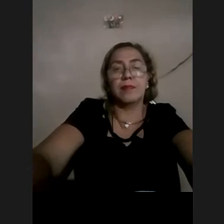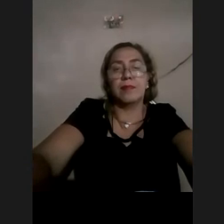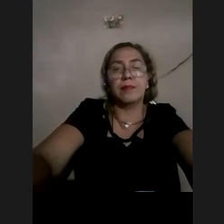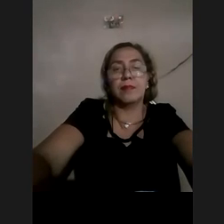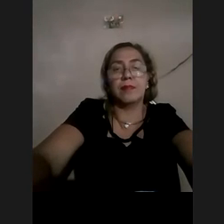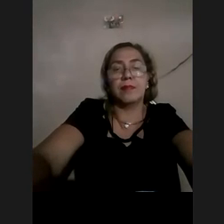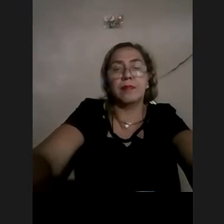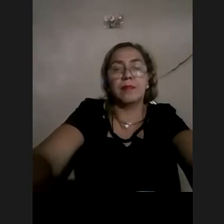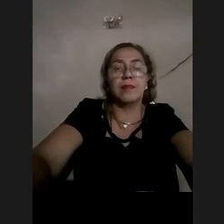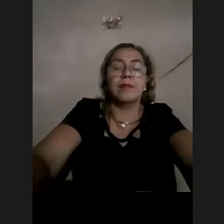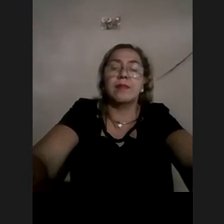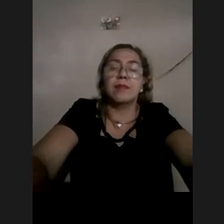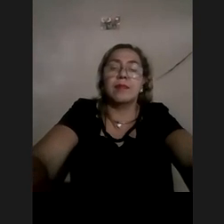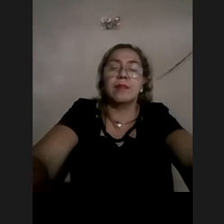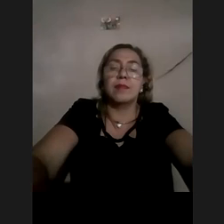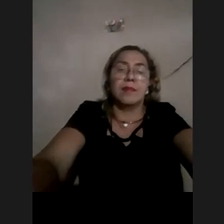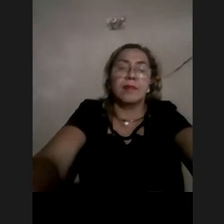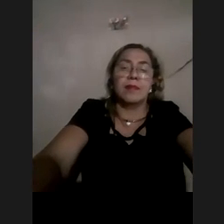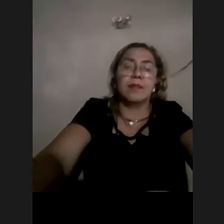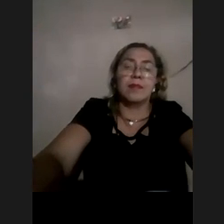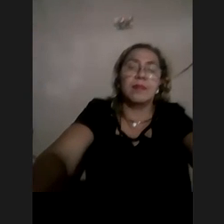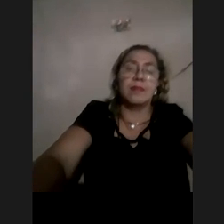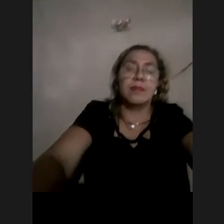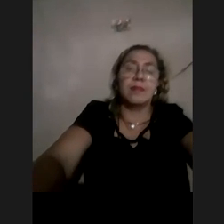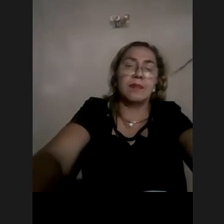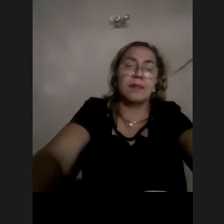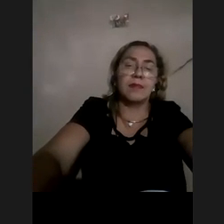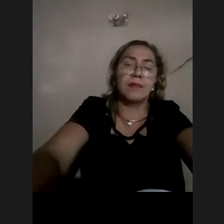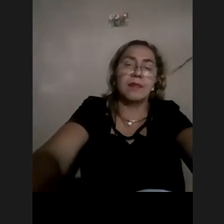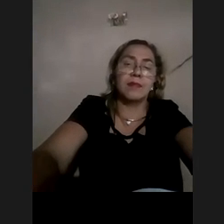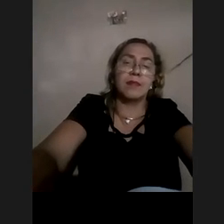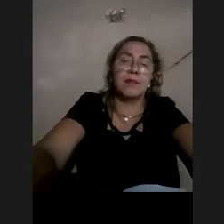You're a student at the medicine. Oh, yeah. Right.